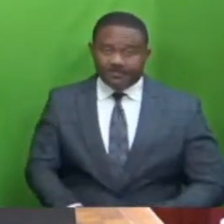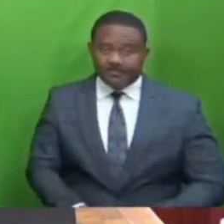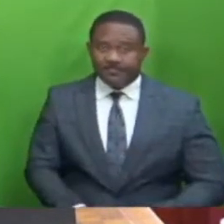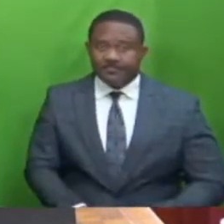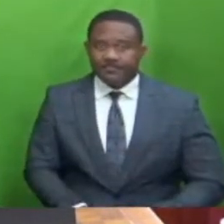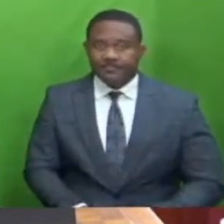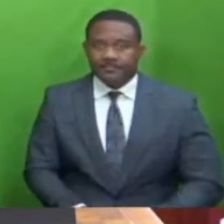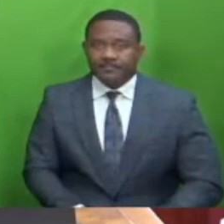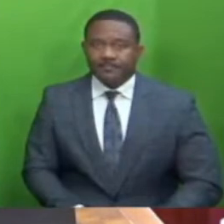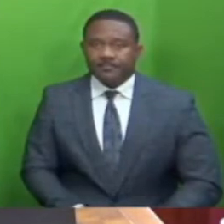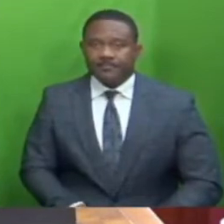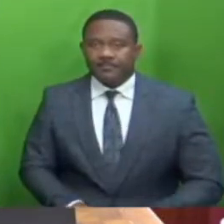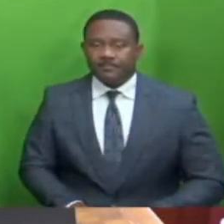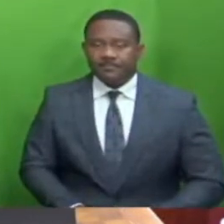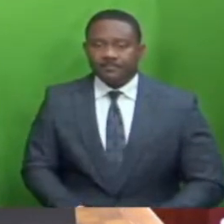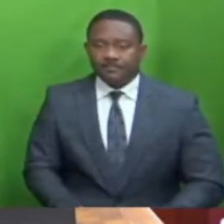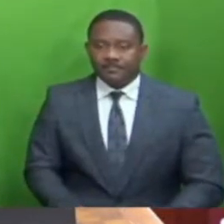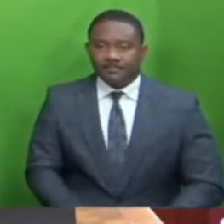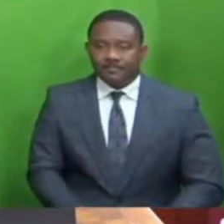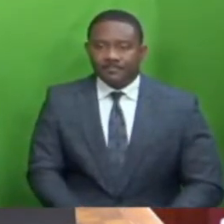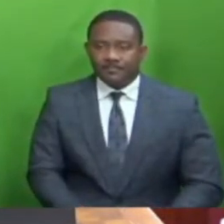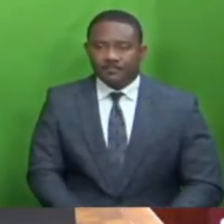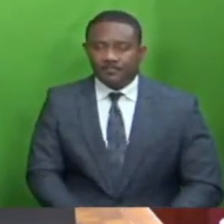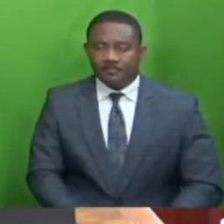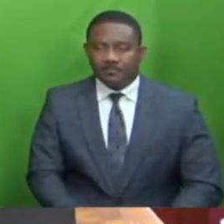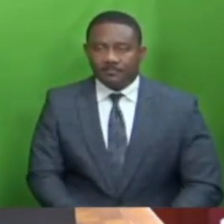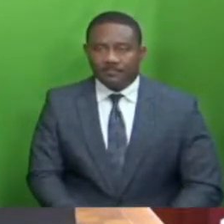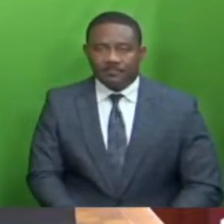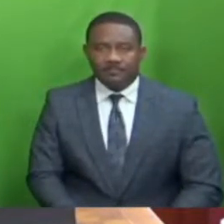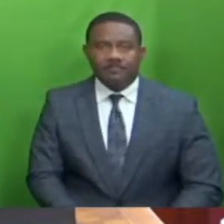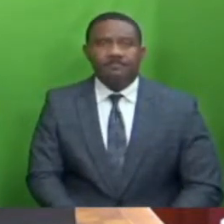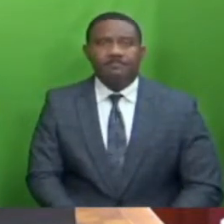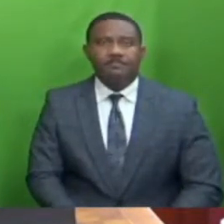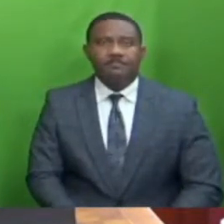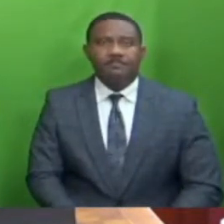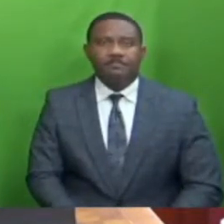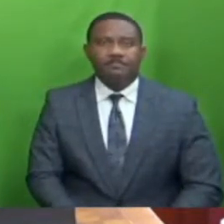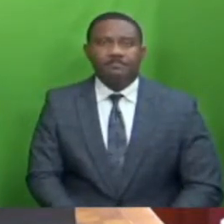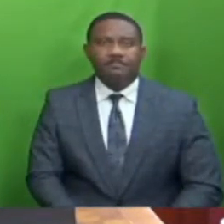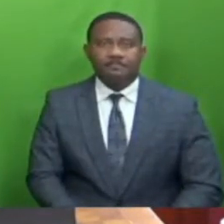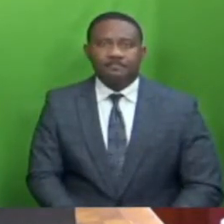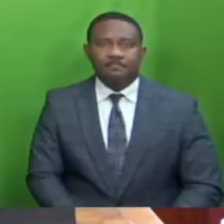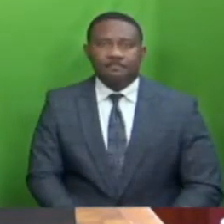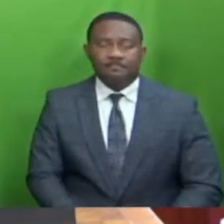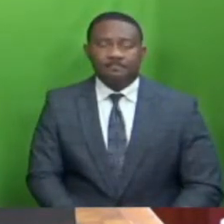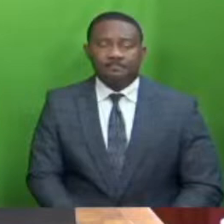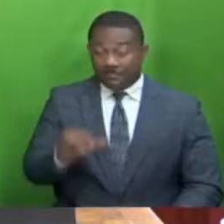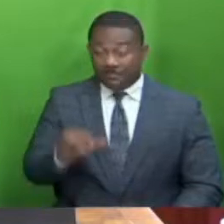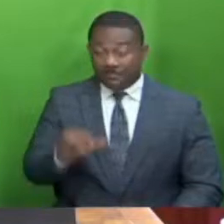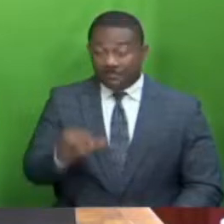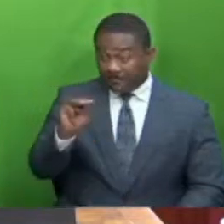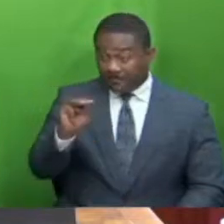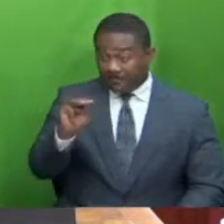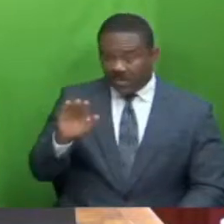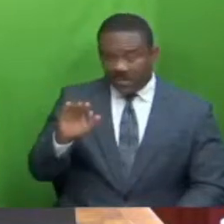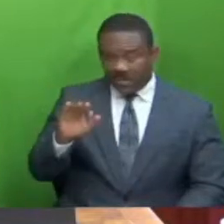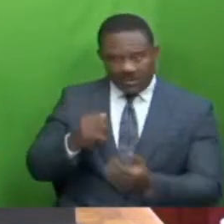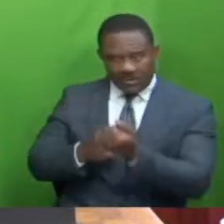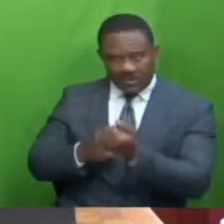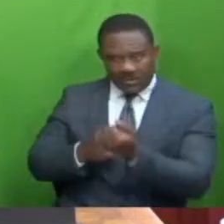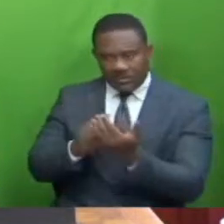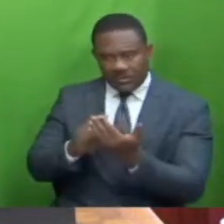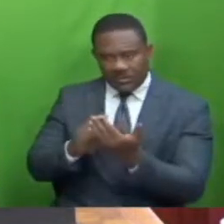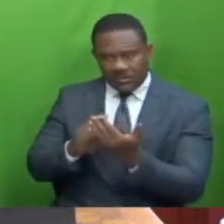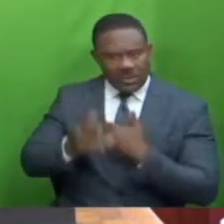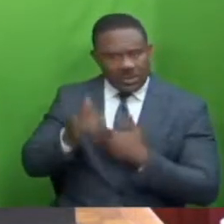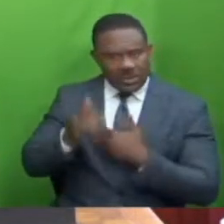Status of progress towards achieving the program objectives. Mr. Speaker, the IMF-supported program will be